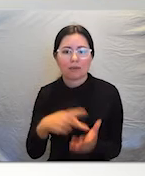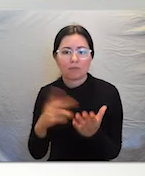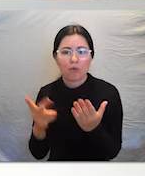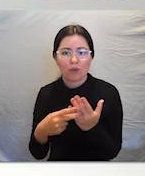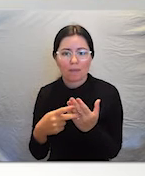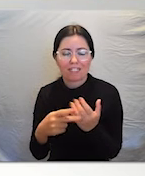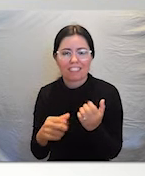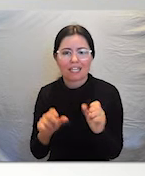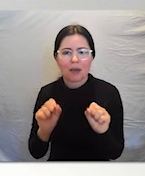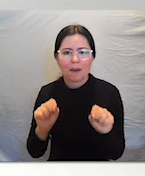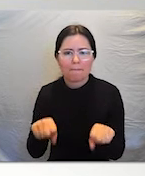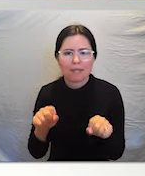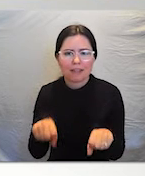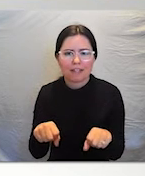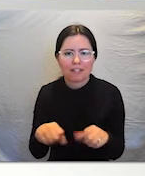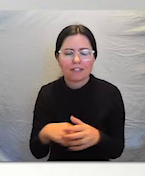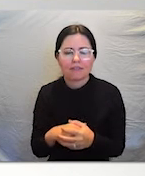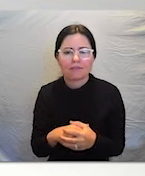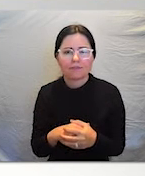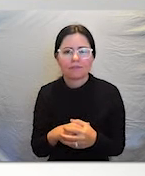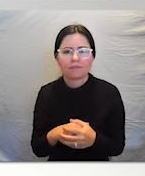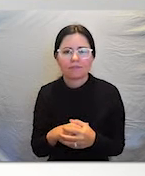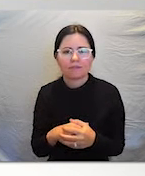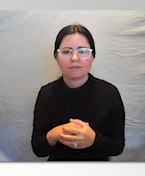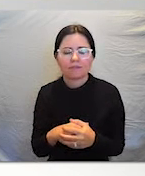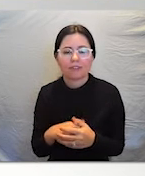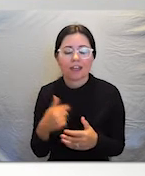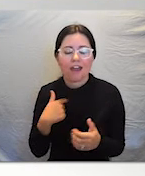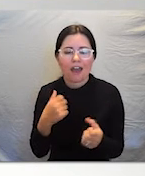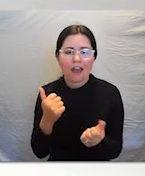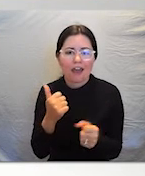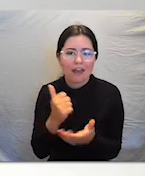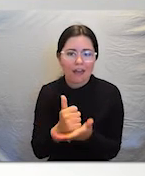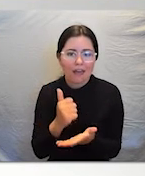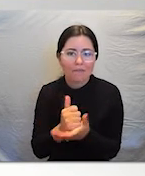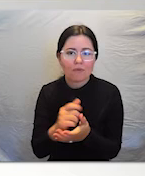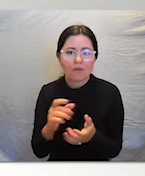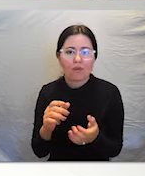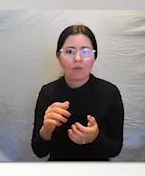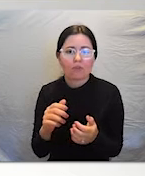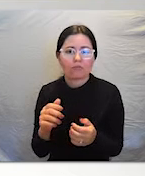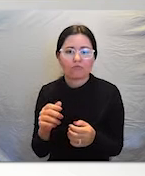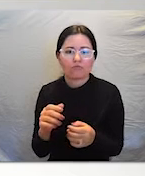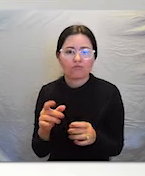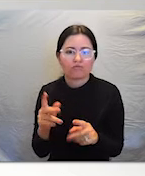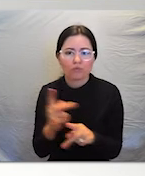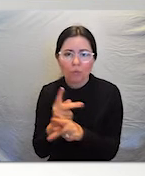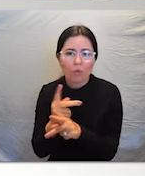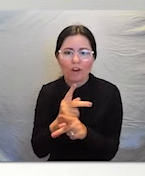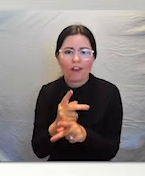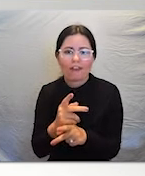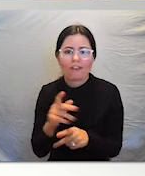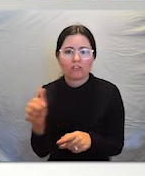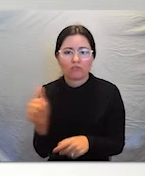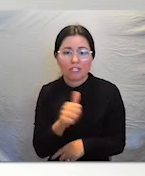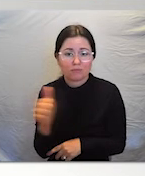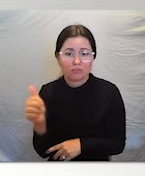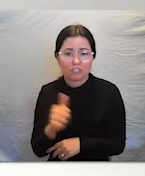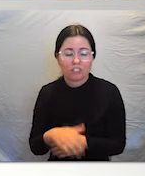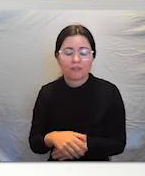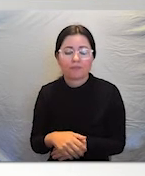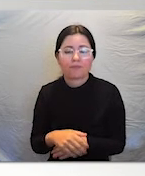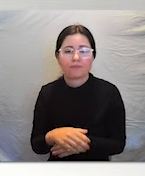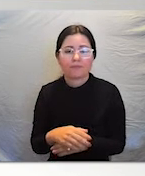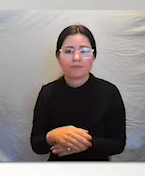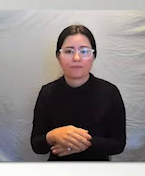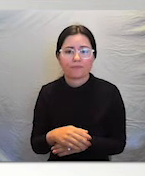And I help coordinate the transportation. I actually teach individuals with disabilities